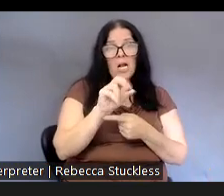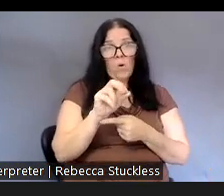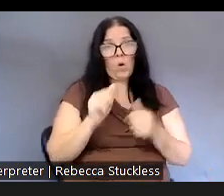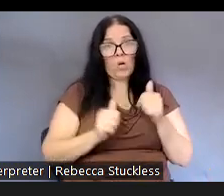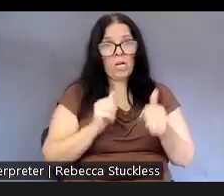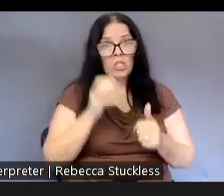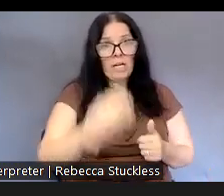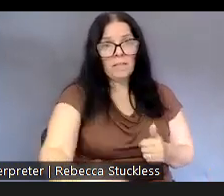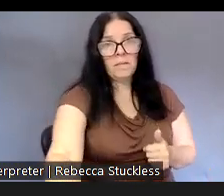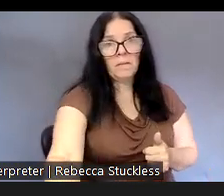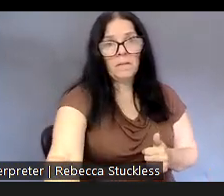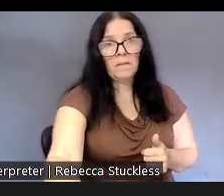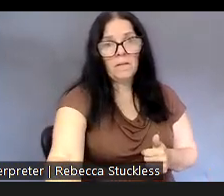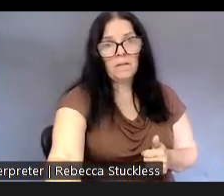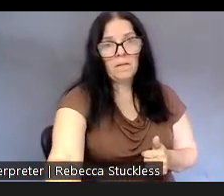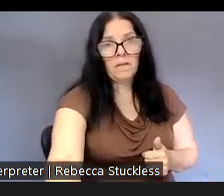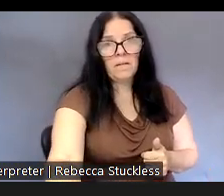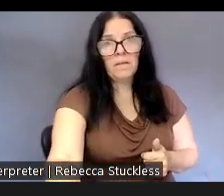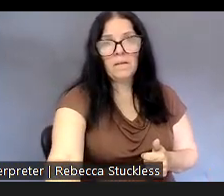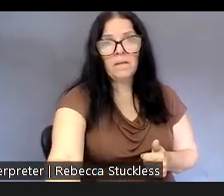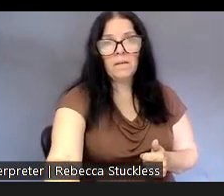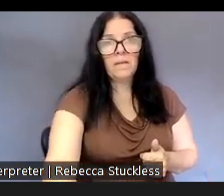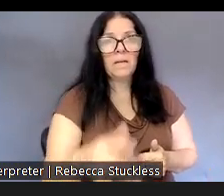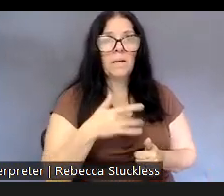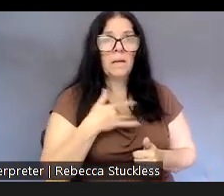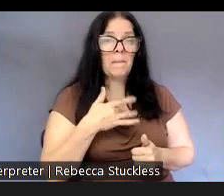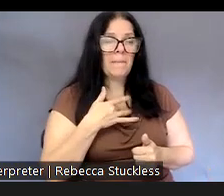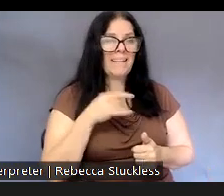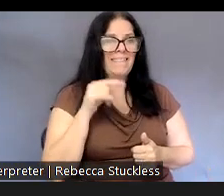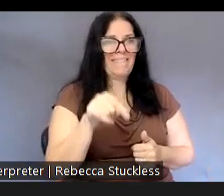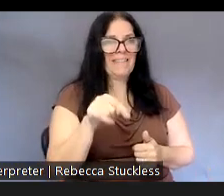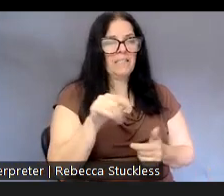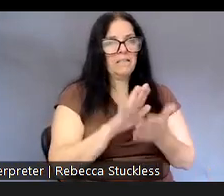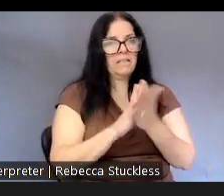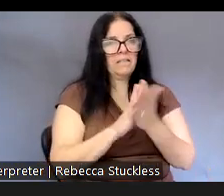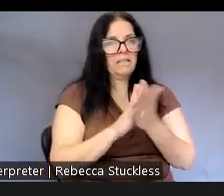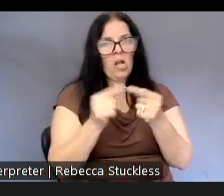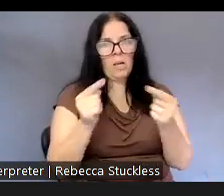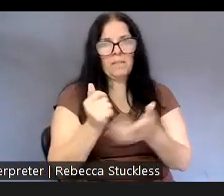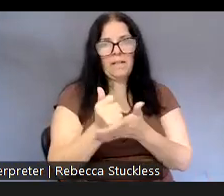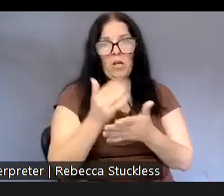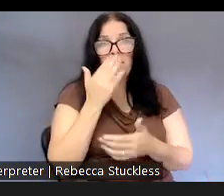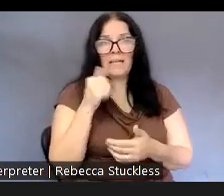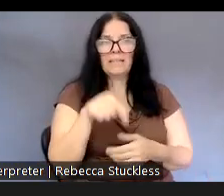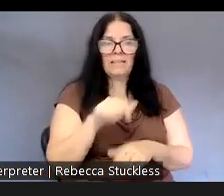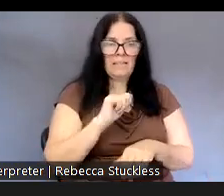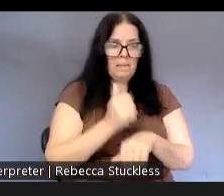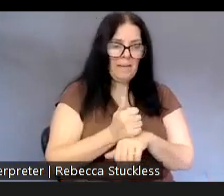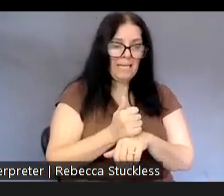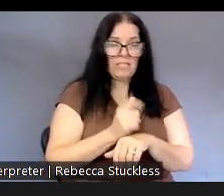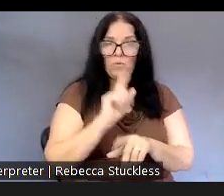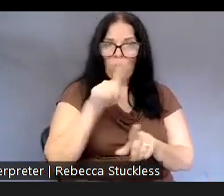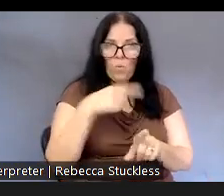believe that it amounts to a kind of cognitive therapy in reverse, because it's based entirely on